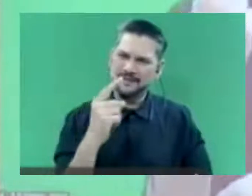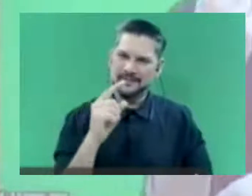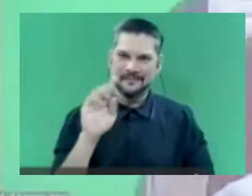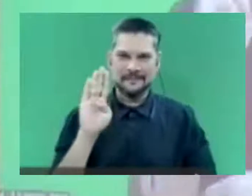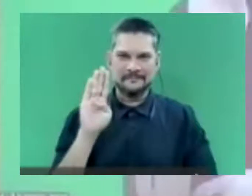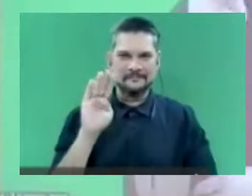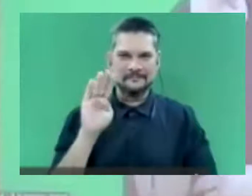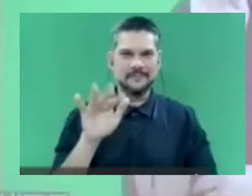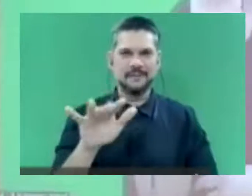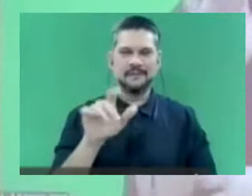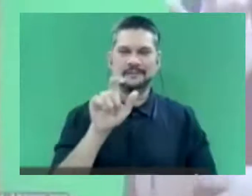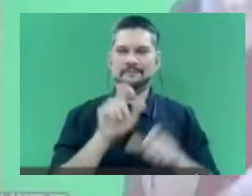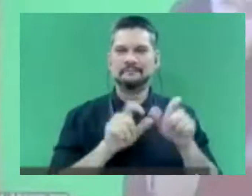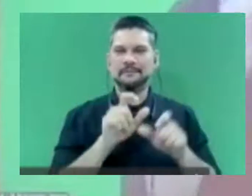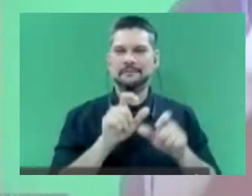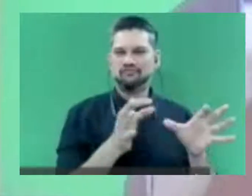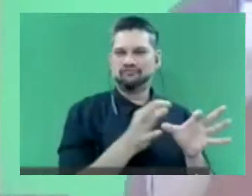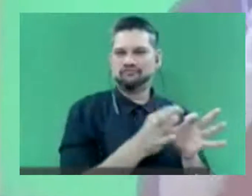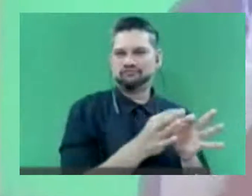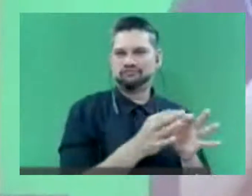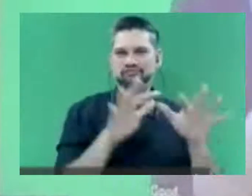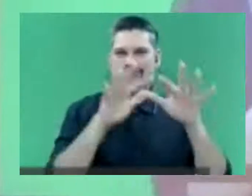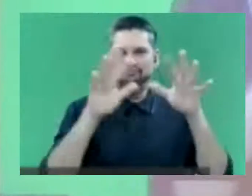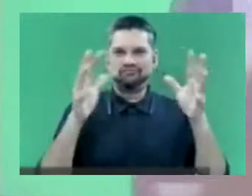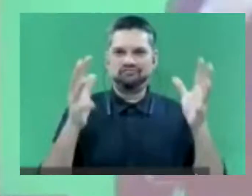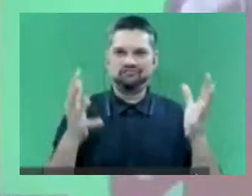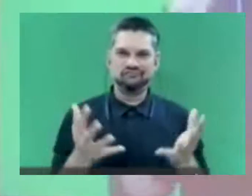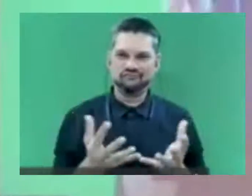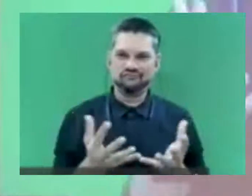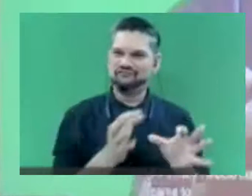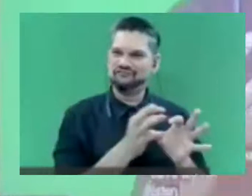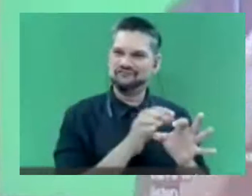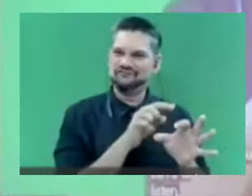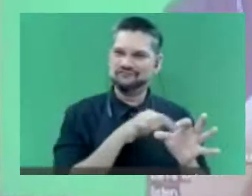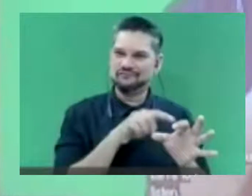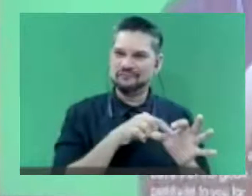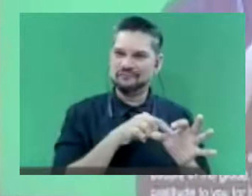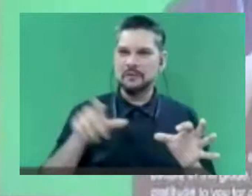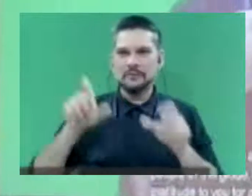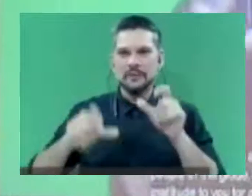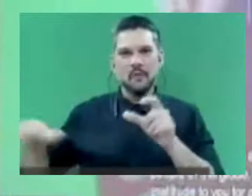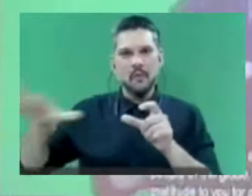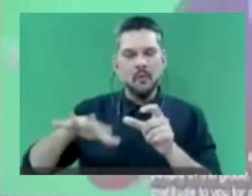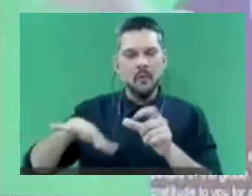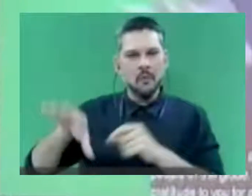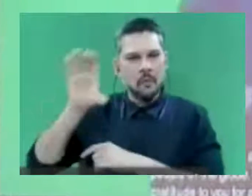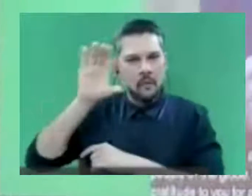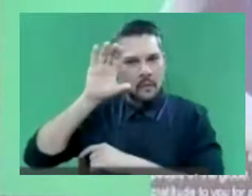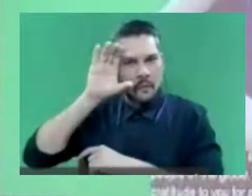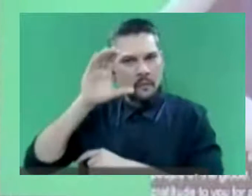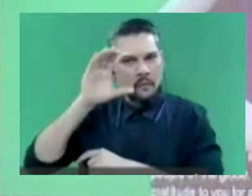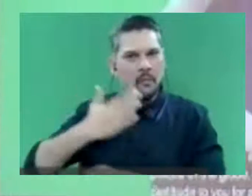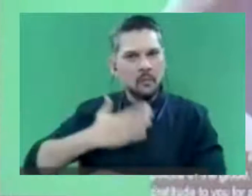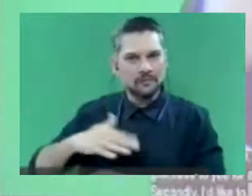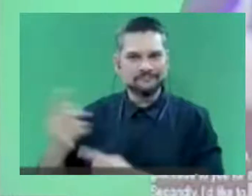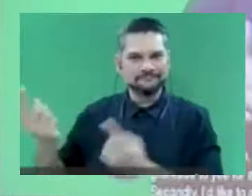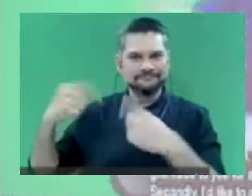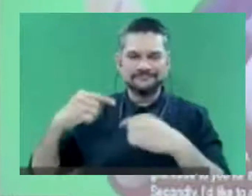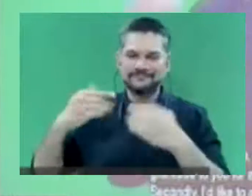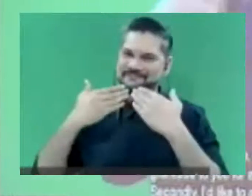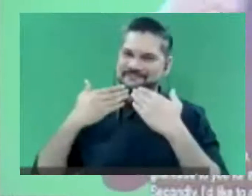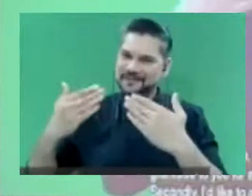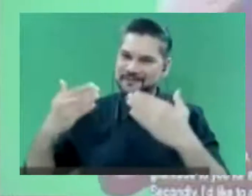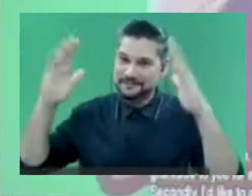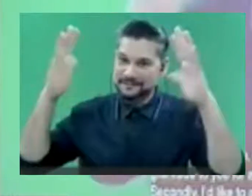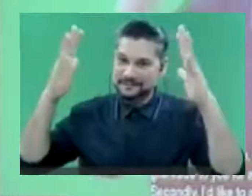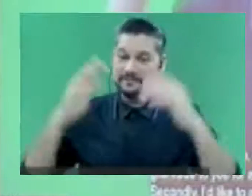a heartfelt gratitude to you for attending here. Secondly, I'd like to appreciate